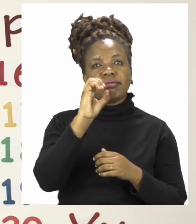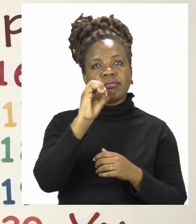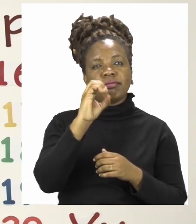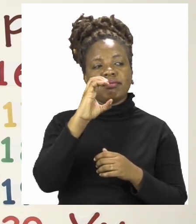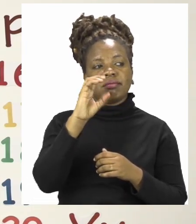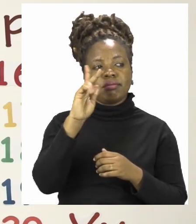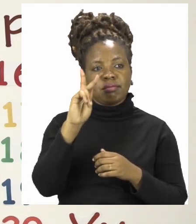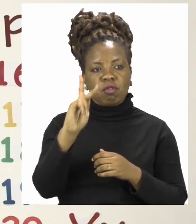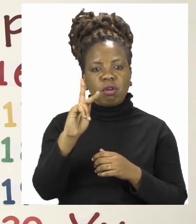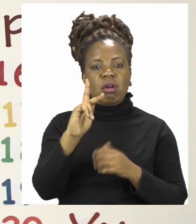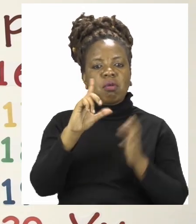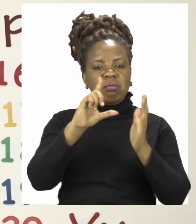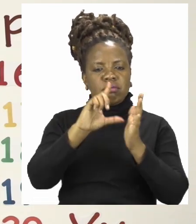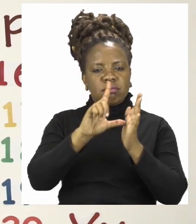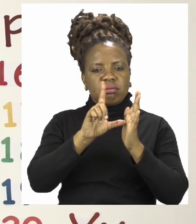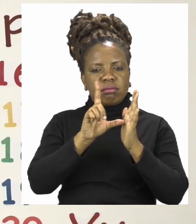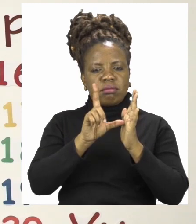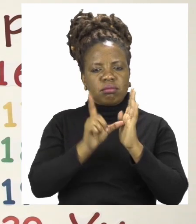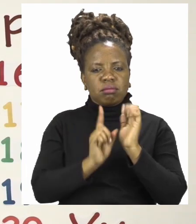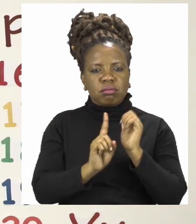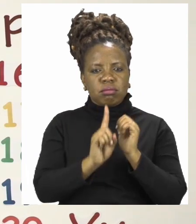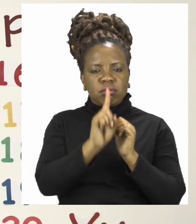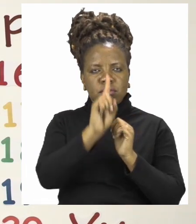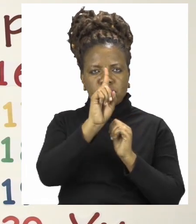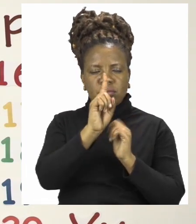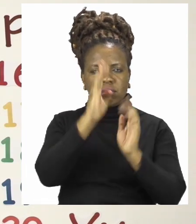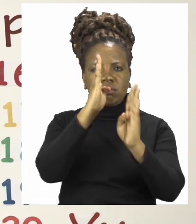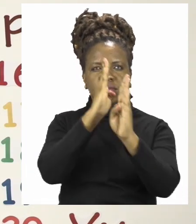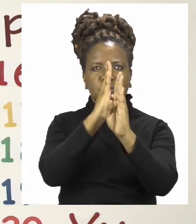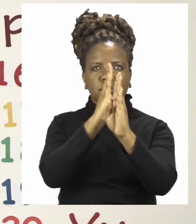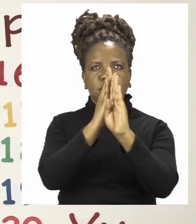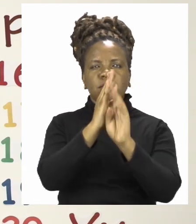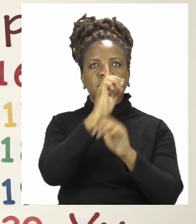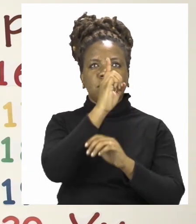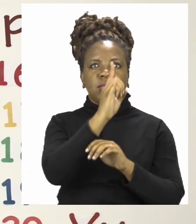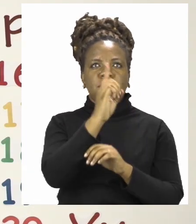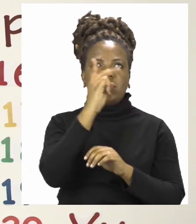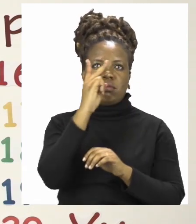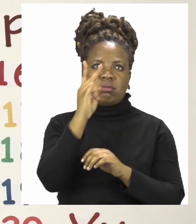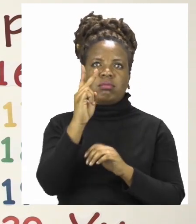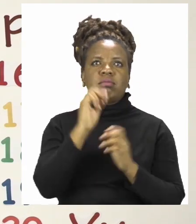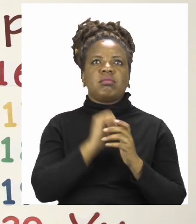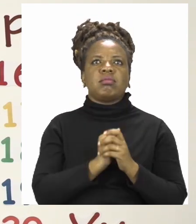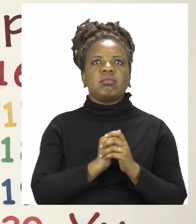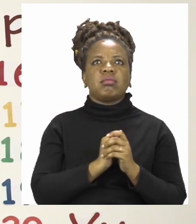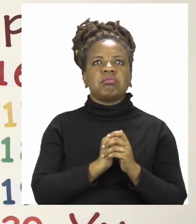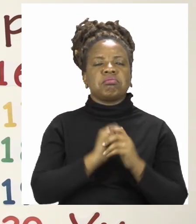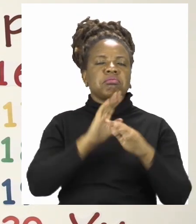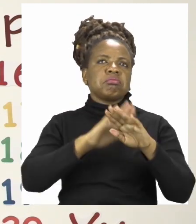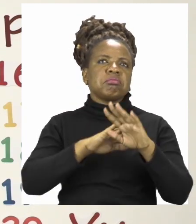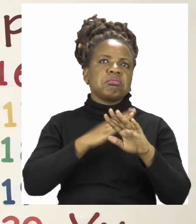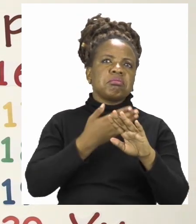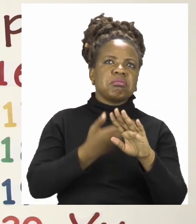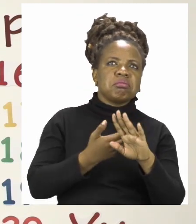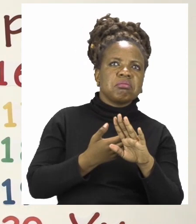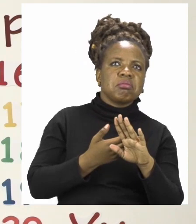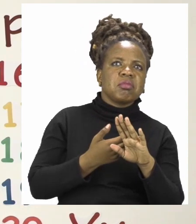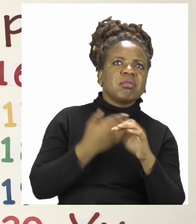around and change the hour. For example, this one is 5